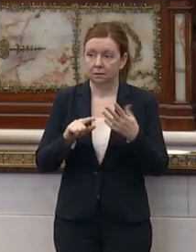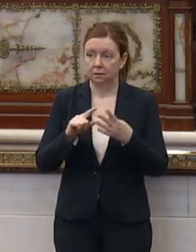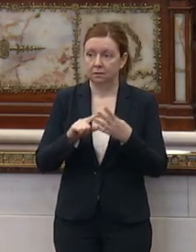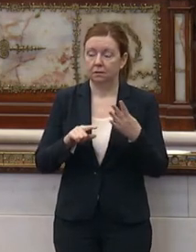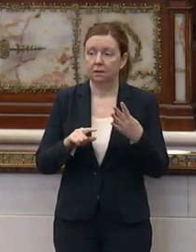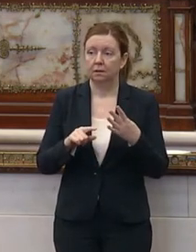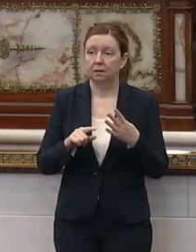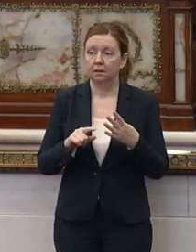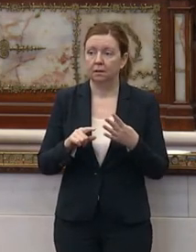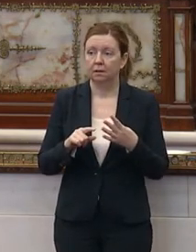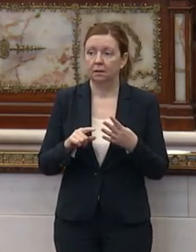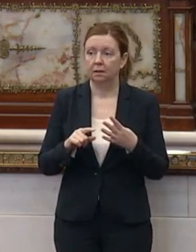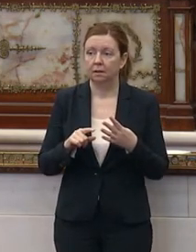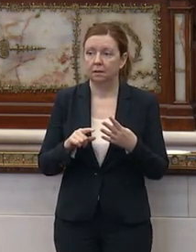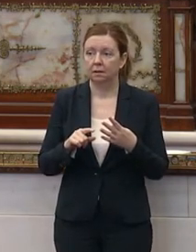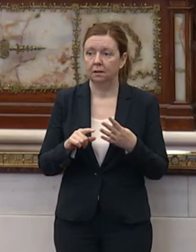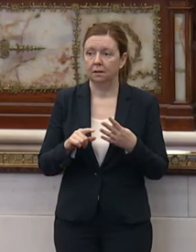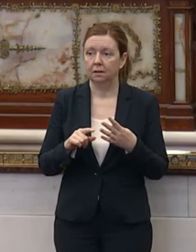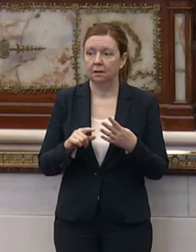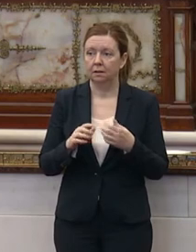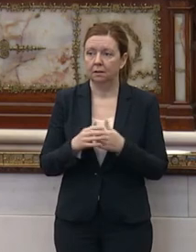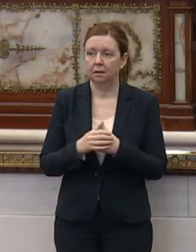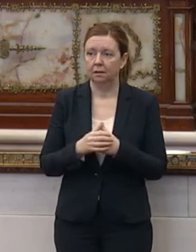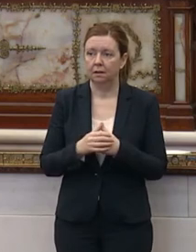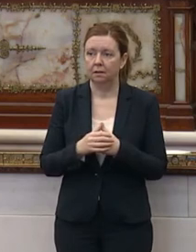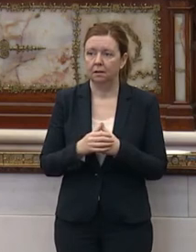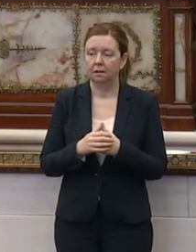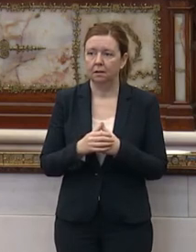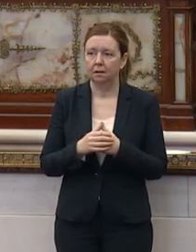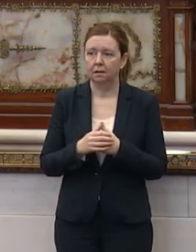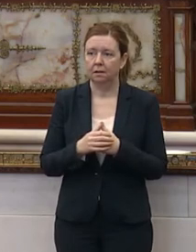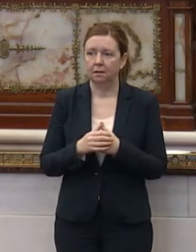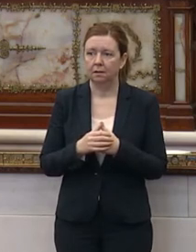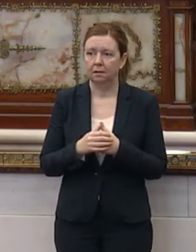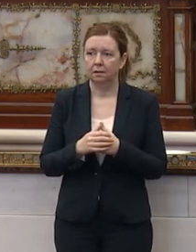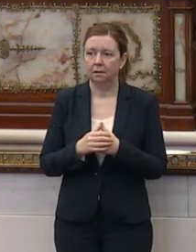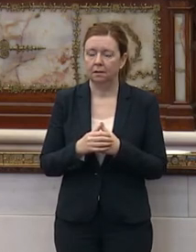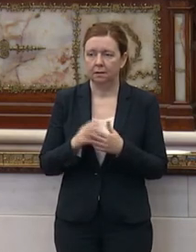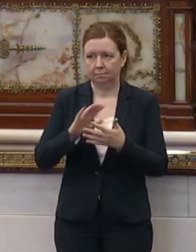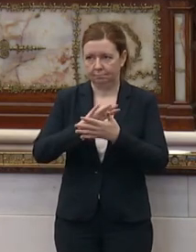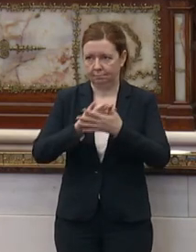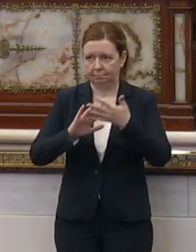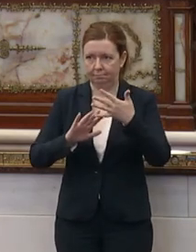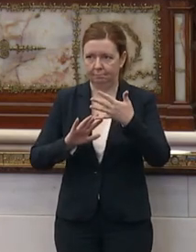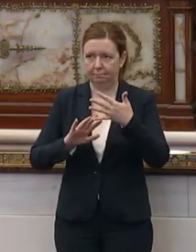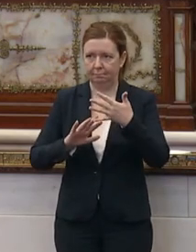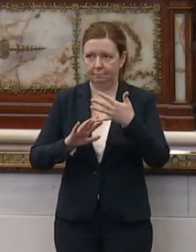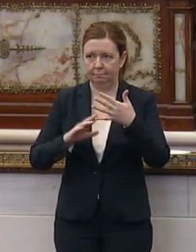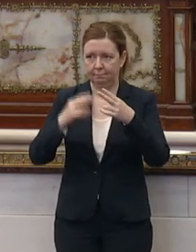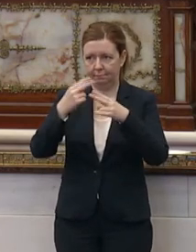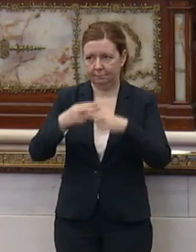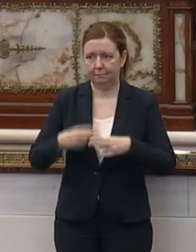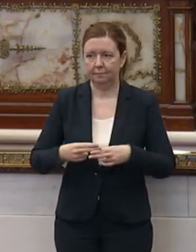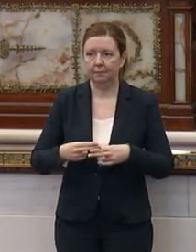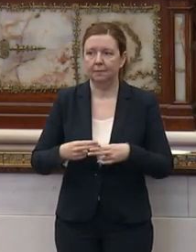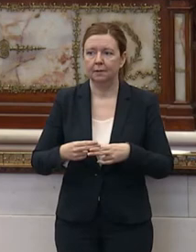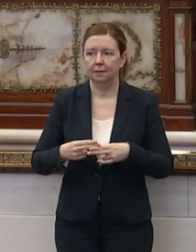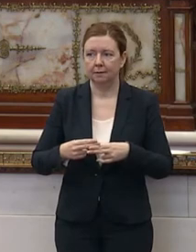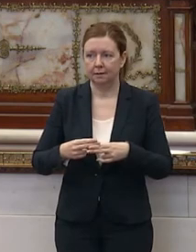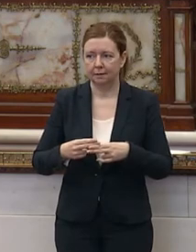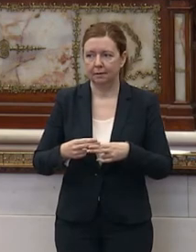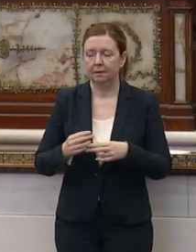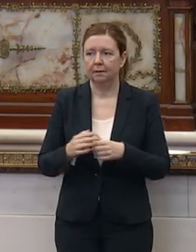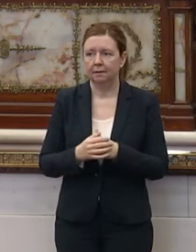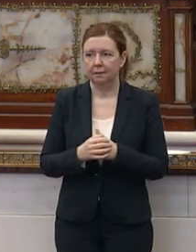General Hazel Johnson Brown, Maida L. Christie, Admiral Michelle Howard, Mae Jemison,